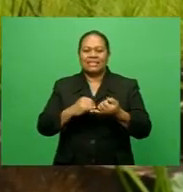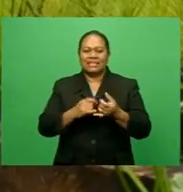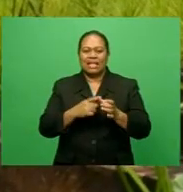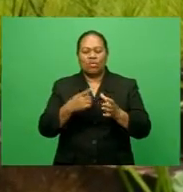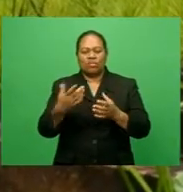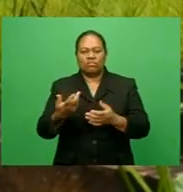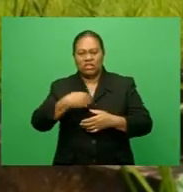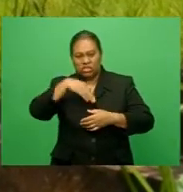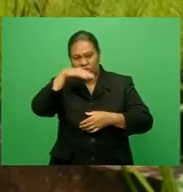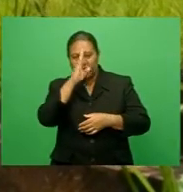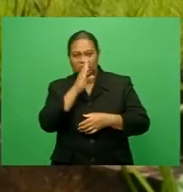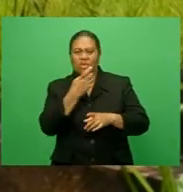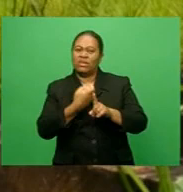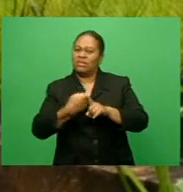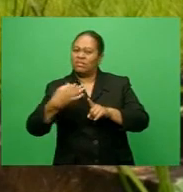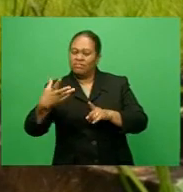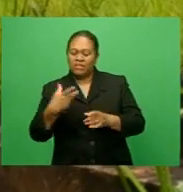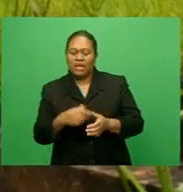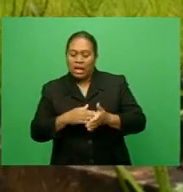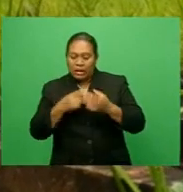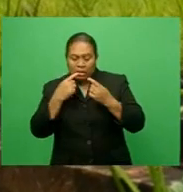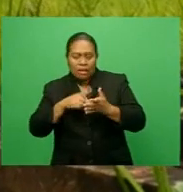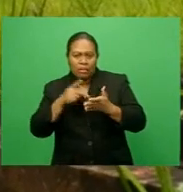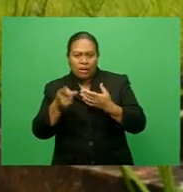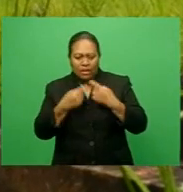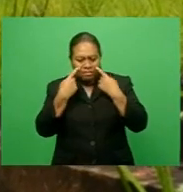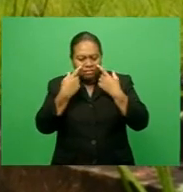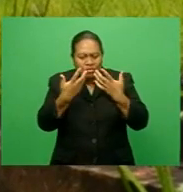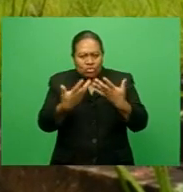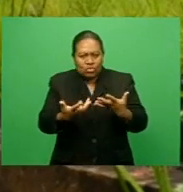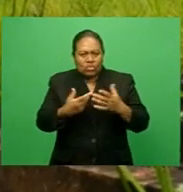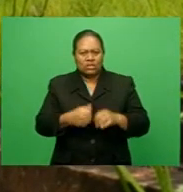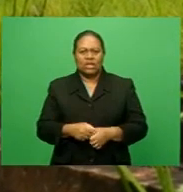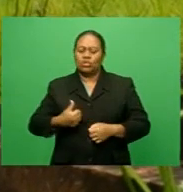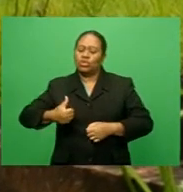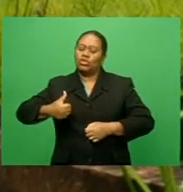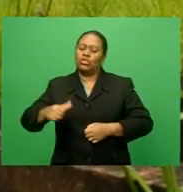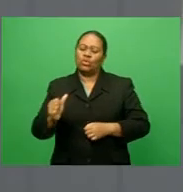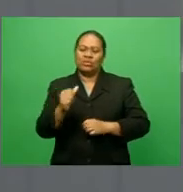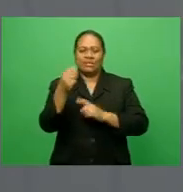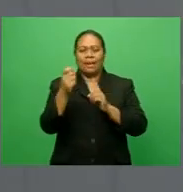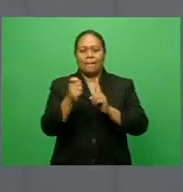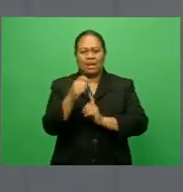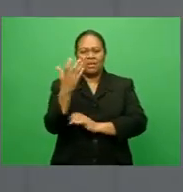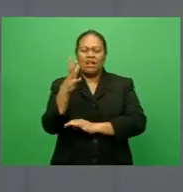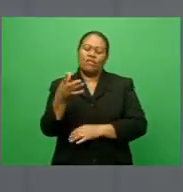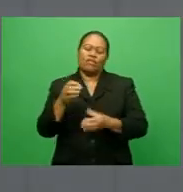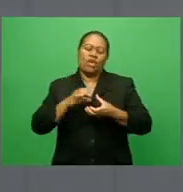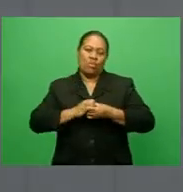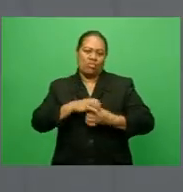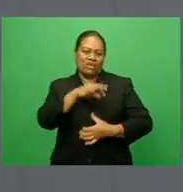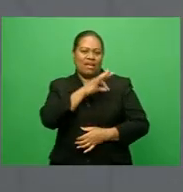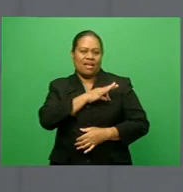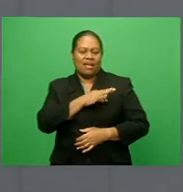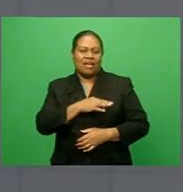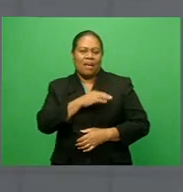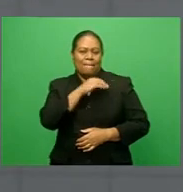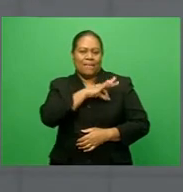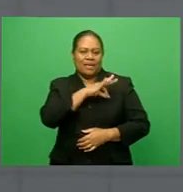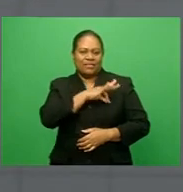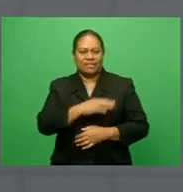says the initiative has enabled them to commercialize their pine timber for their benefit. We are really excited